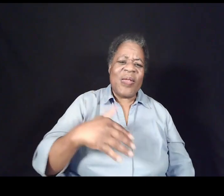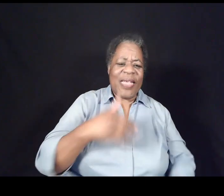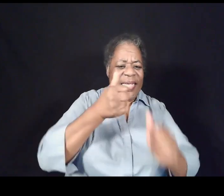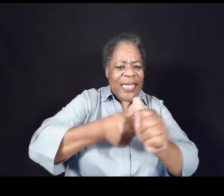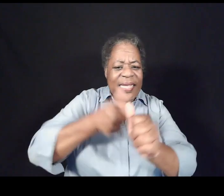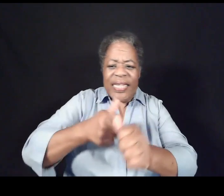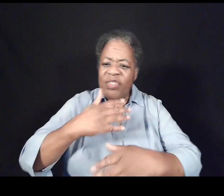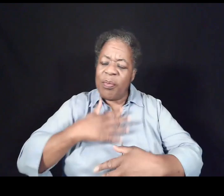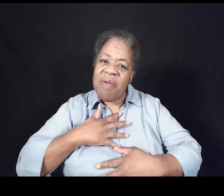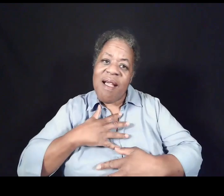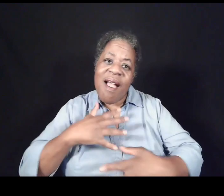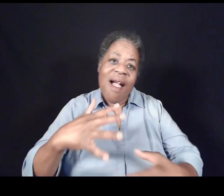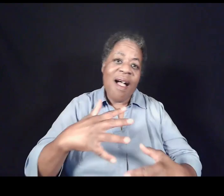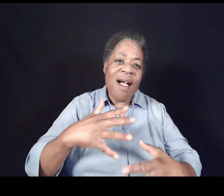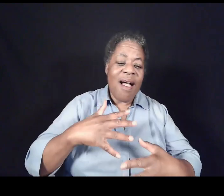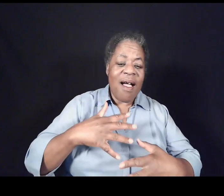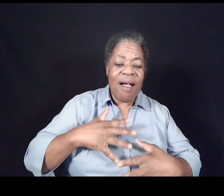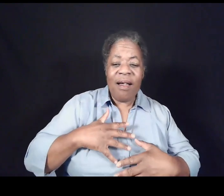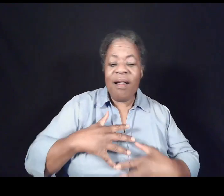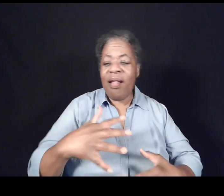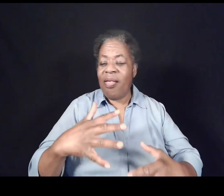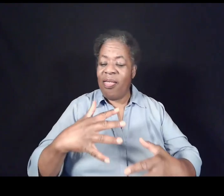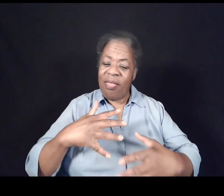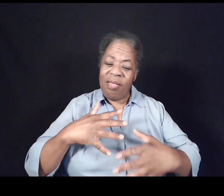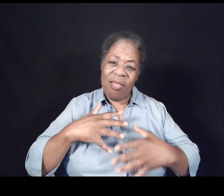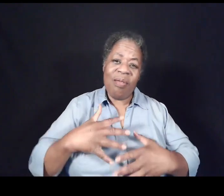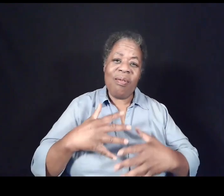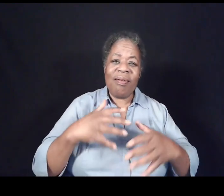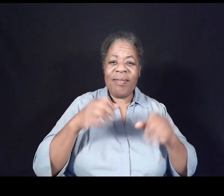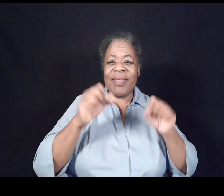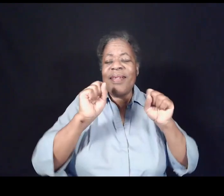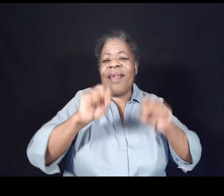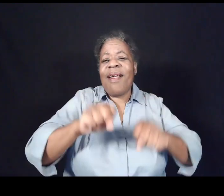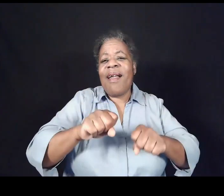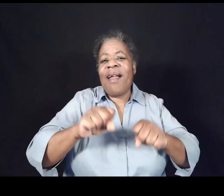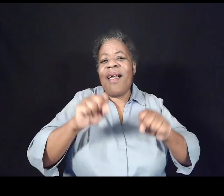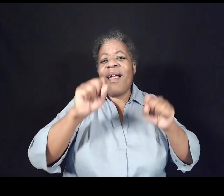With every breath that I am able,